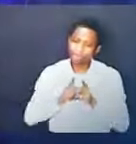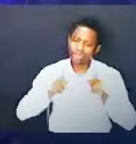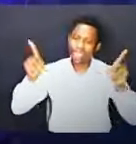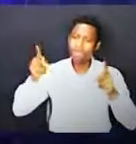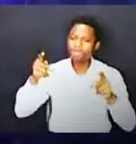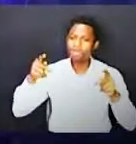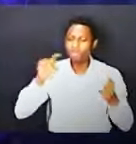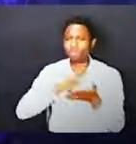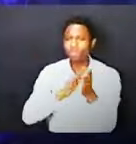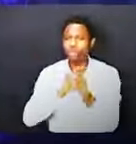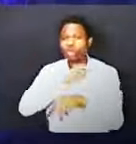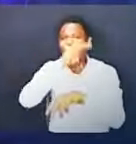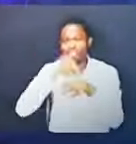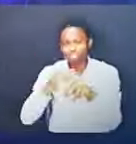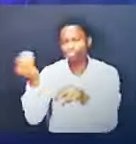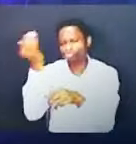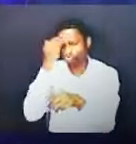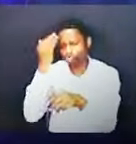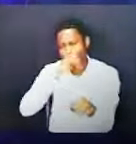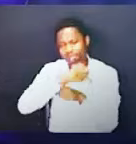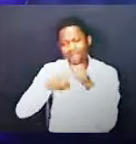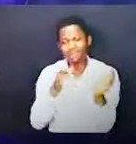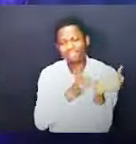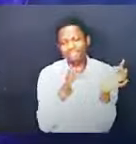in the nations. May